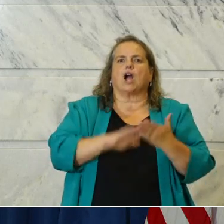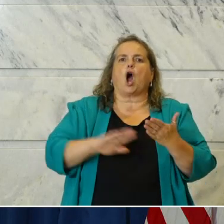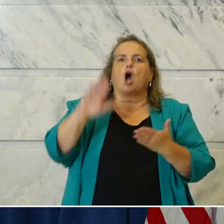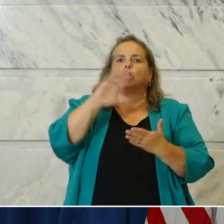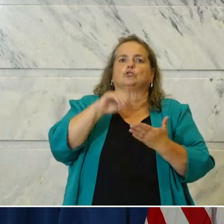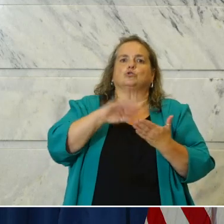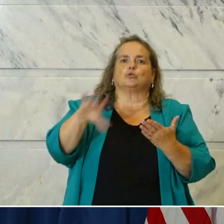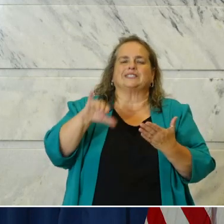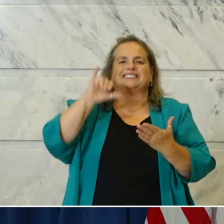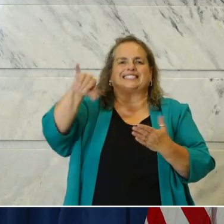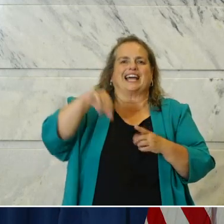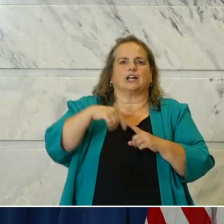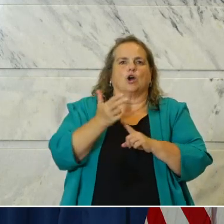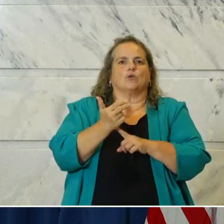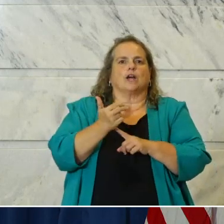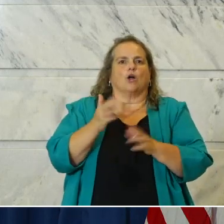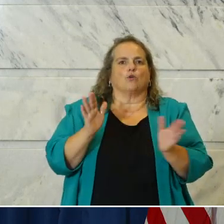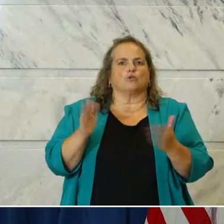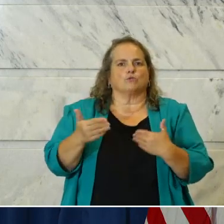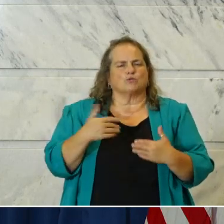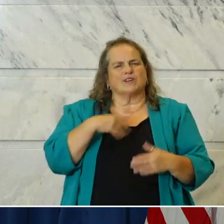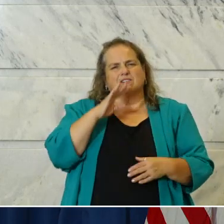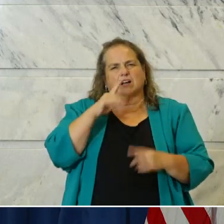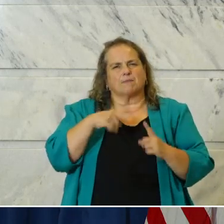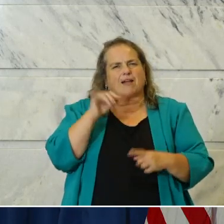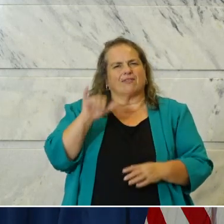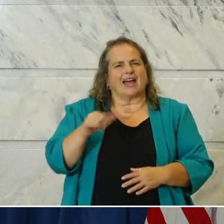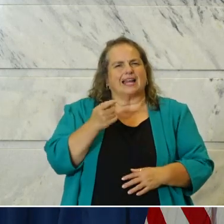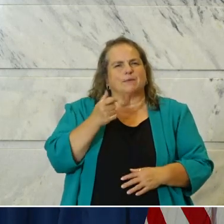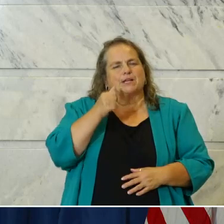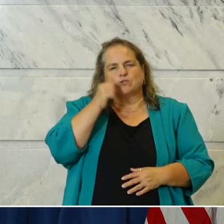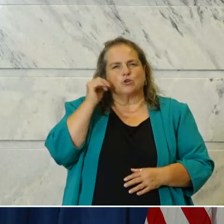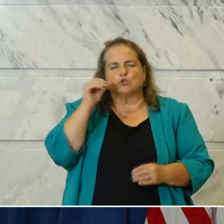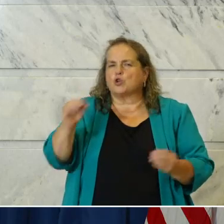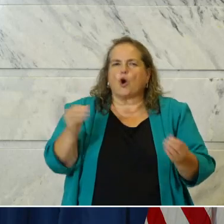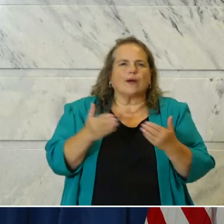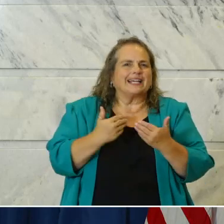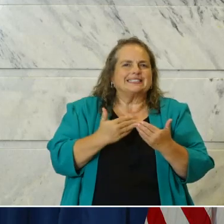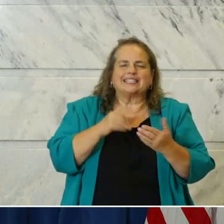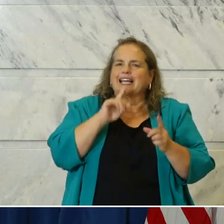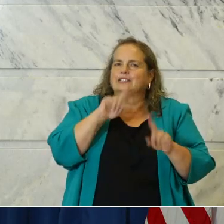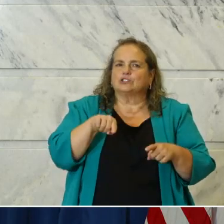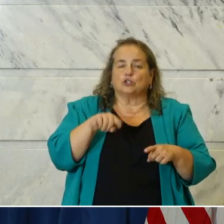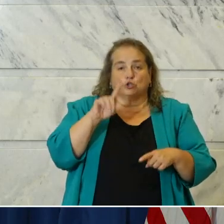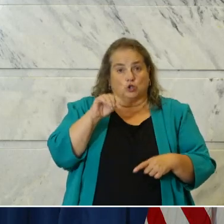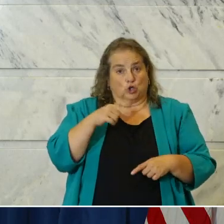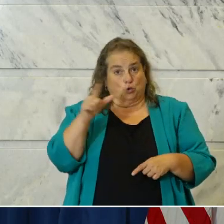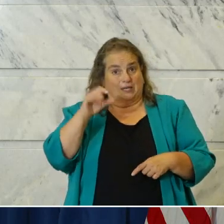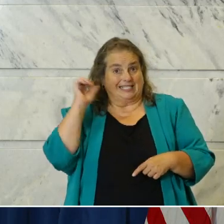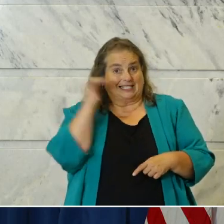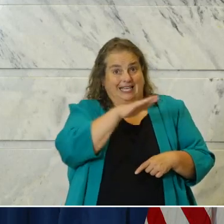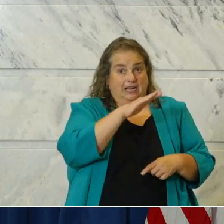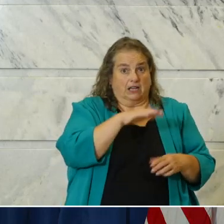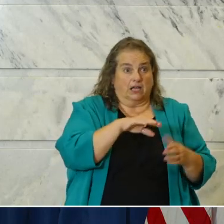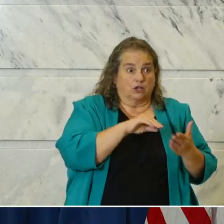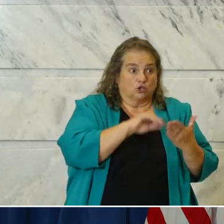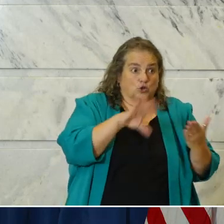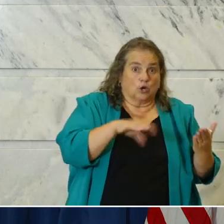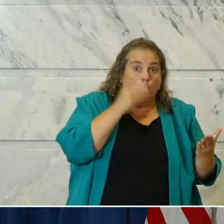hotel rooms? We talked about this a little yesterday, that there's not an easy answer between send them home and keep them on